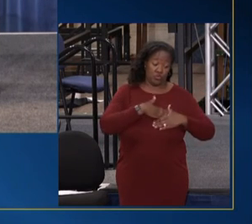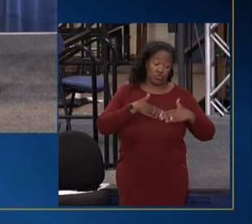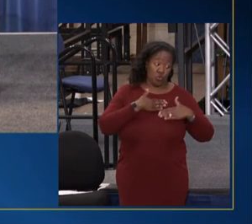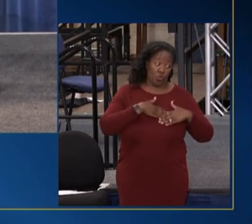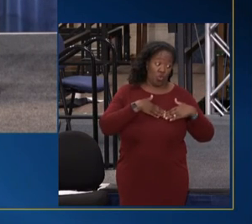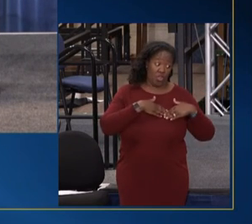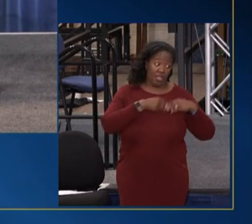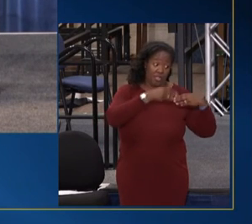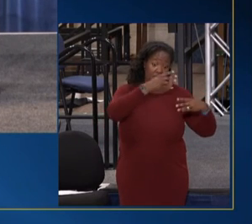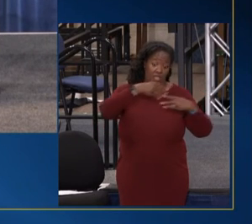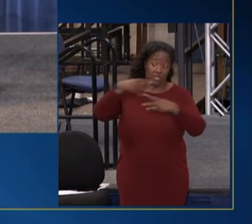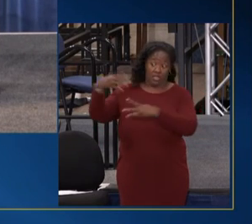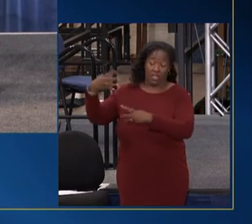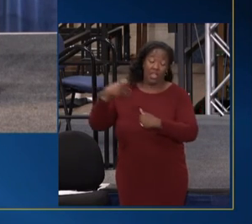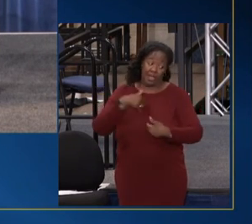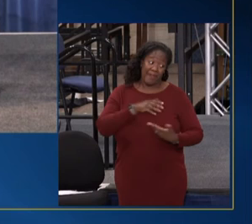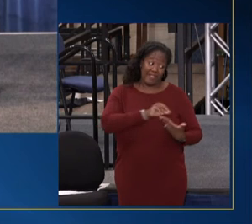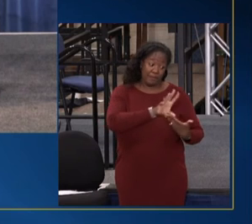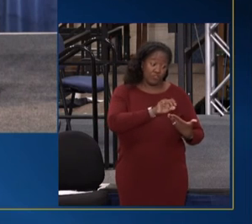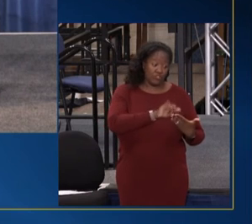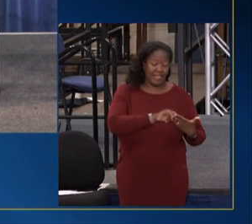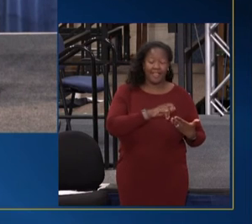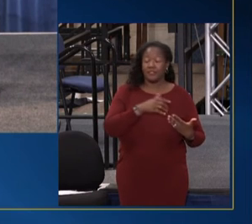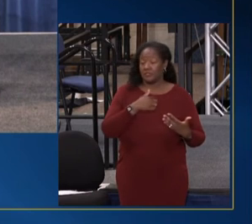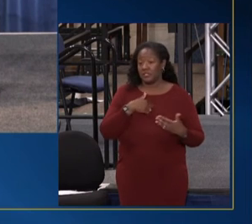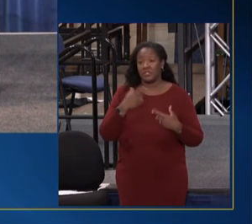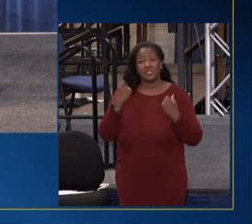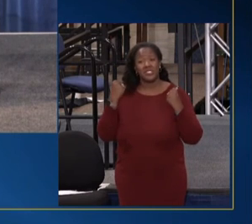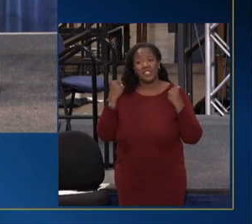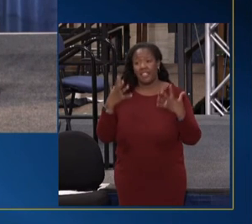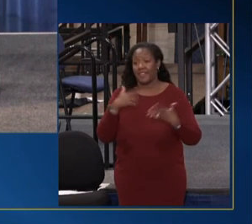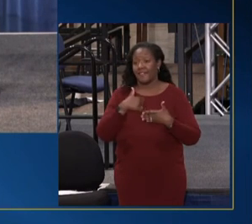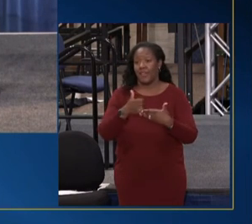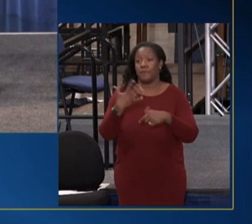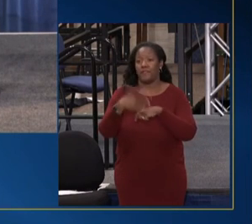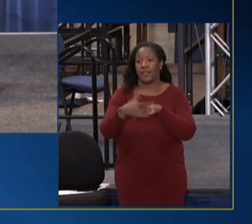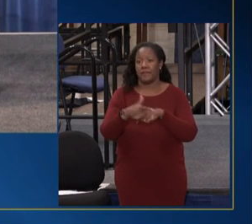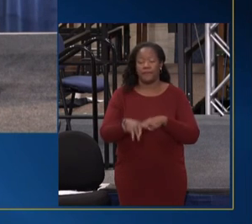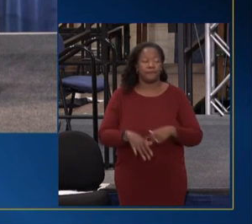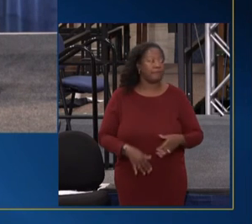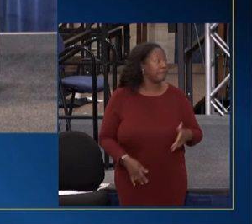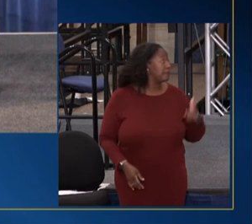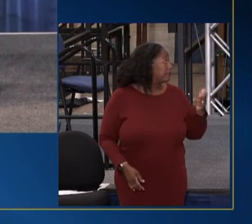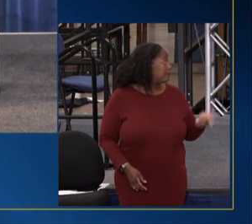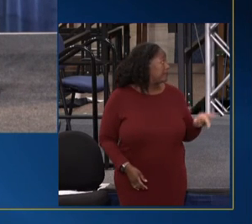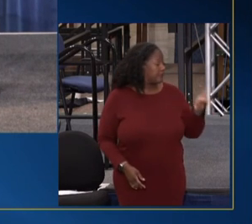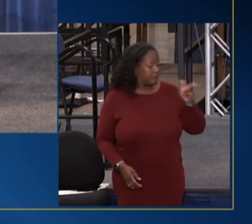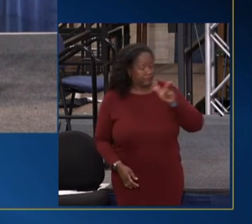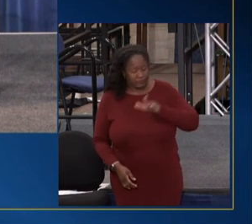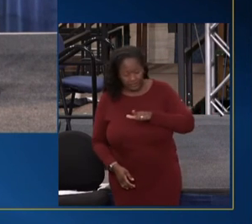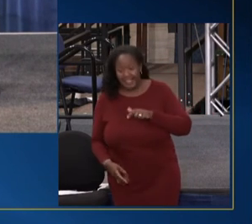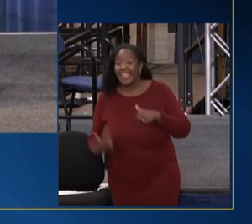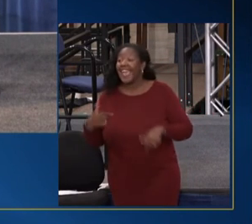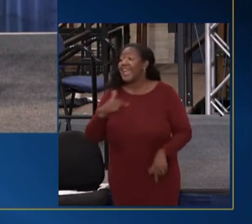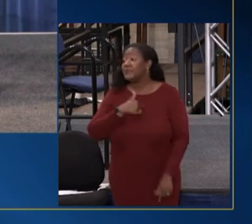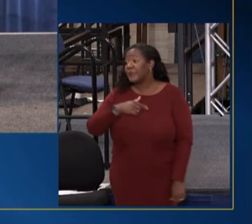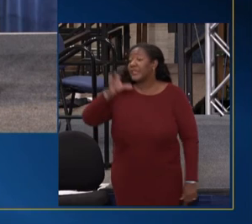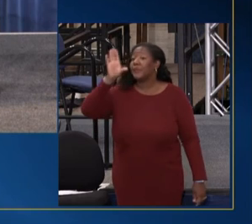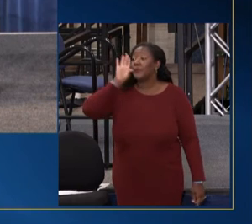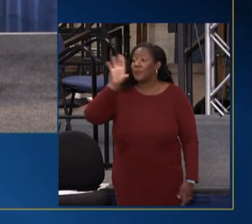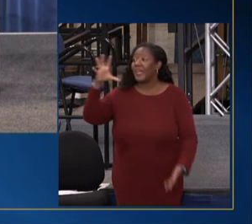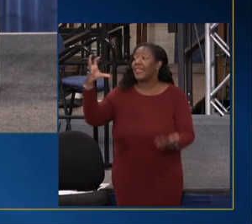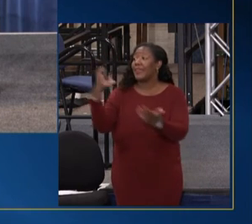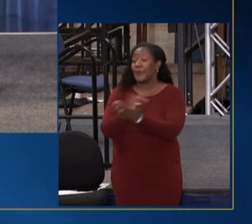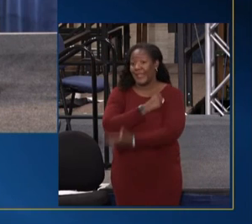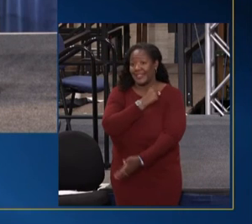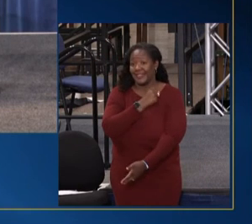is a lot of help. And I guess what I'll add to those great thoughts is the fact that we will win. We're